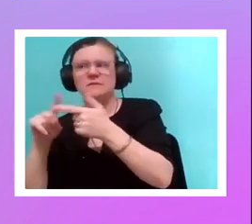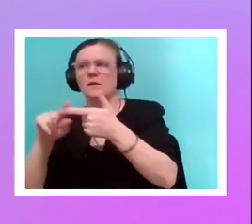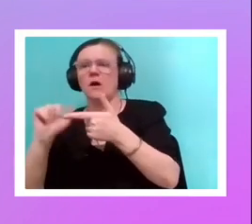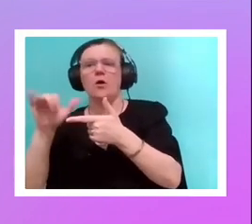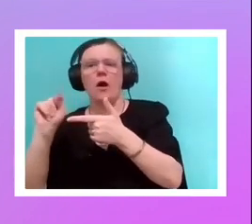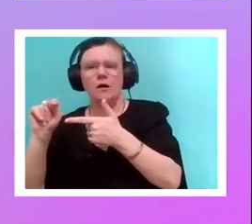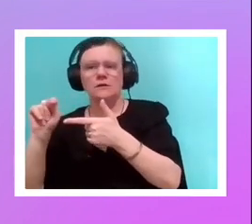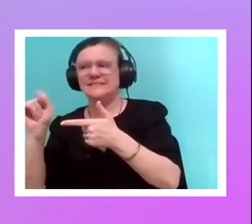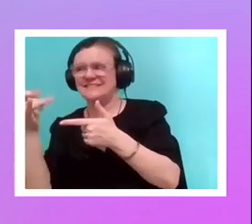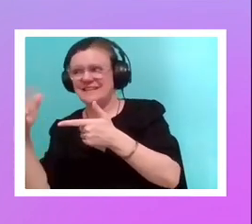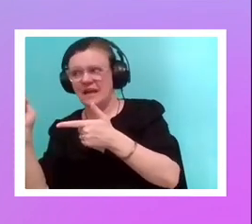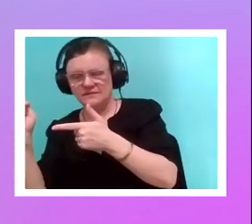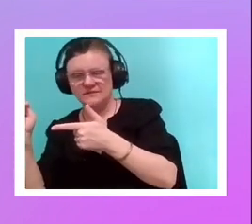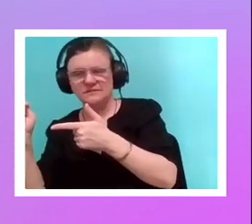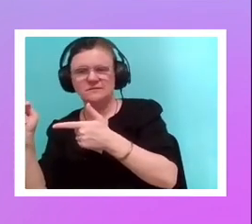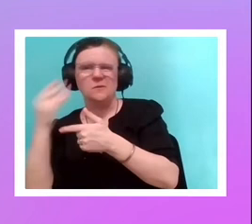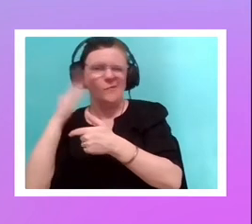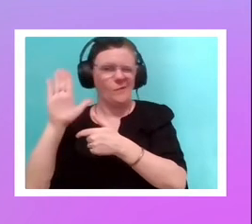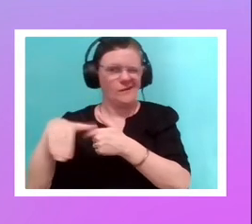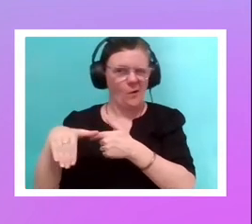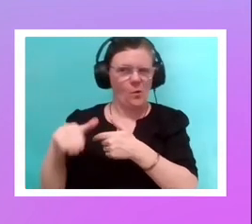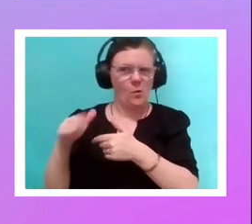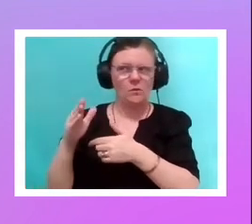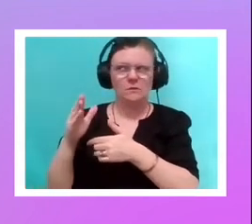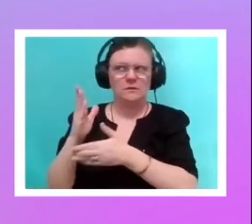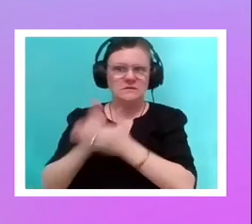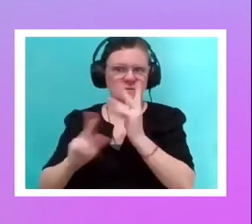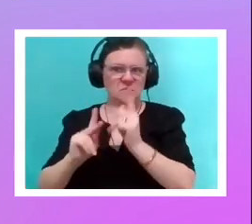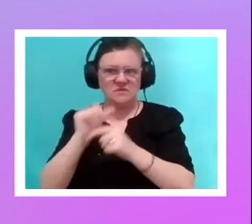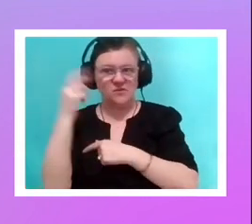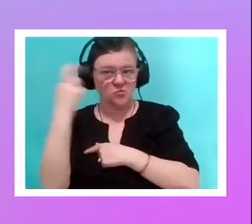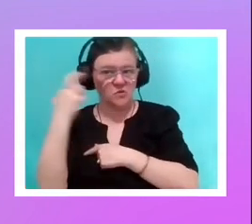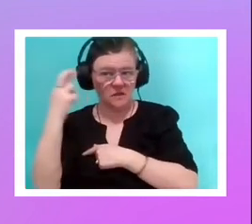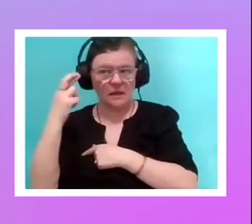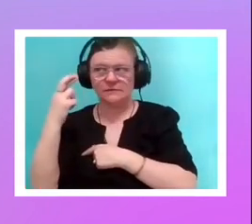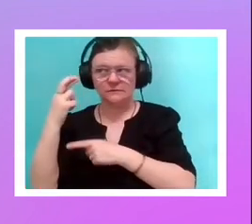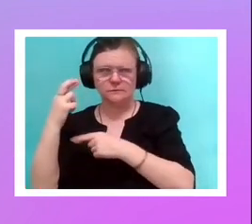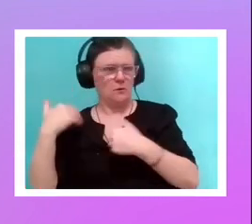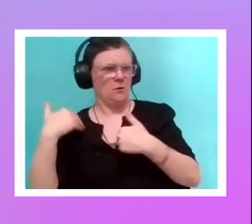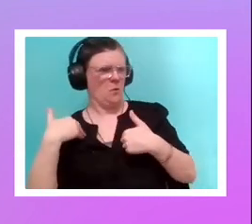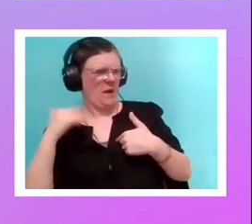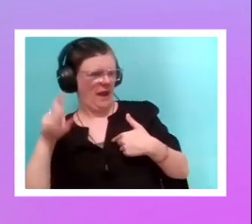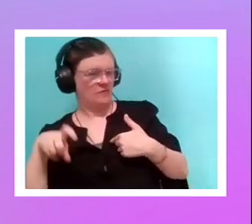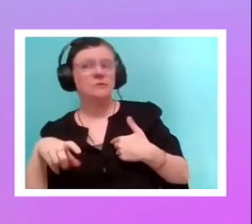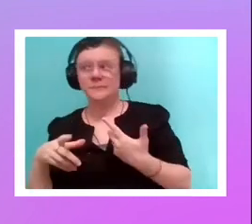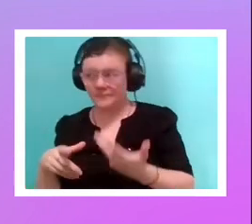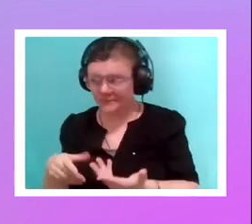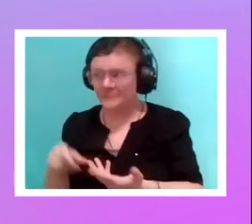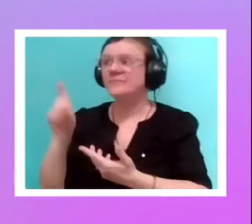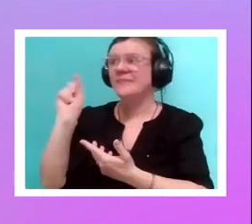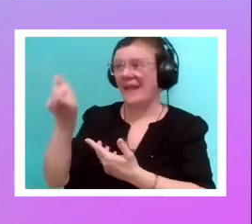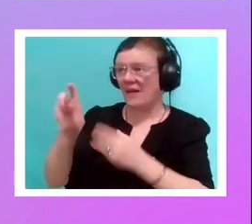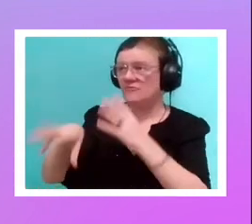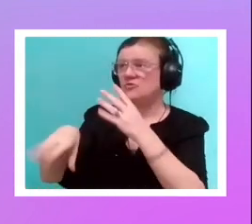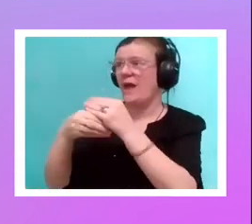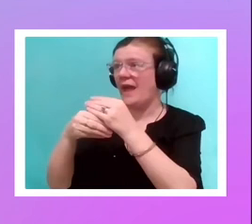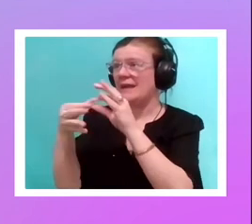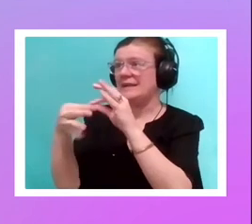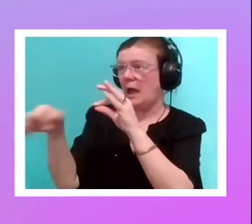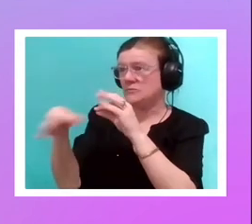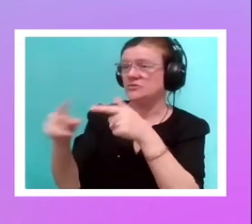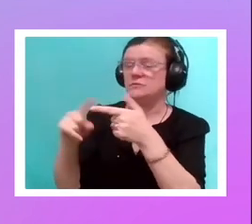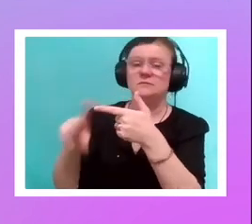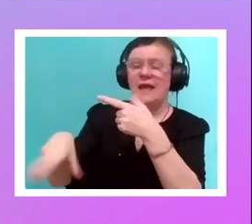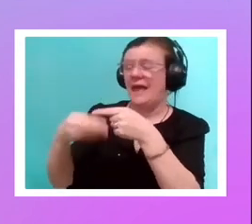things, but we still know that a lot of people don't know they need to do this stuff, or that they need to add captions